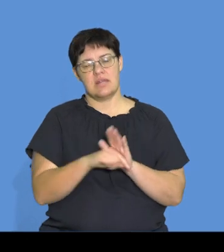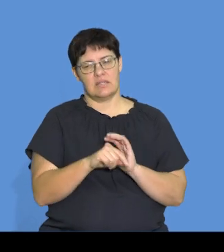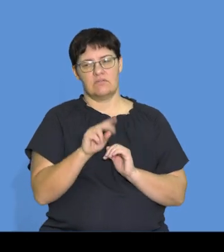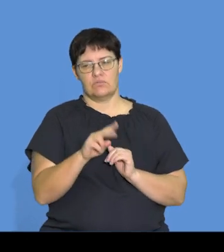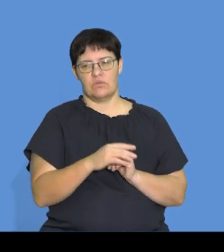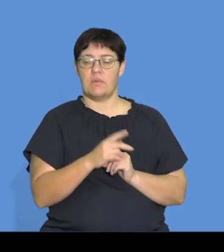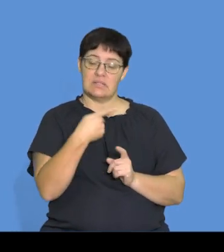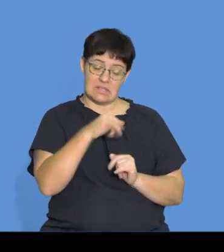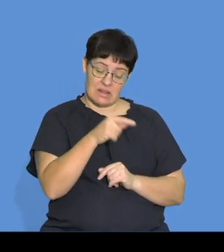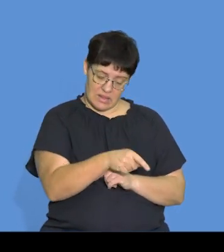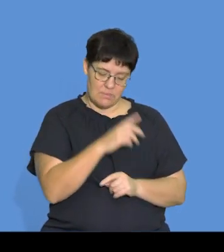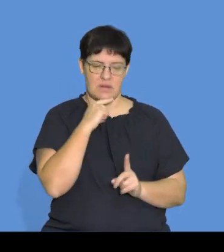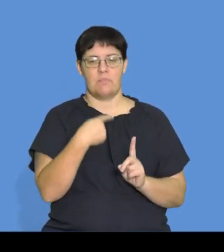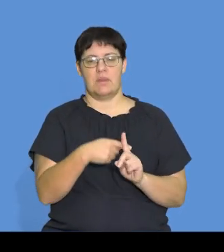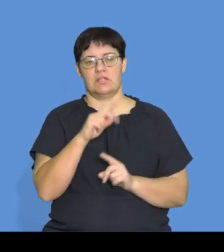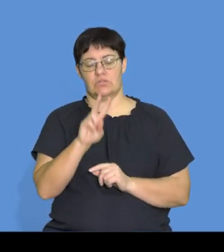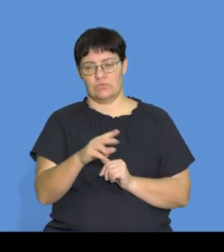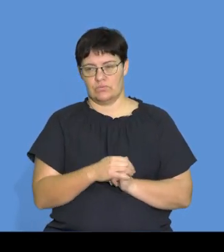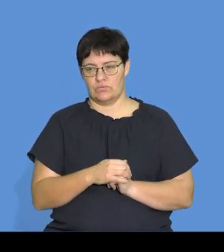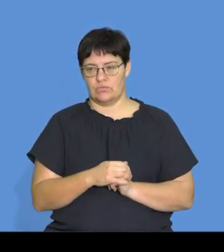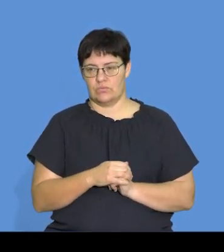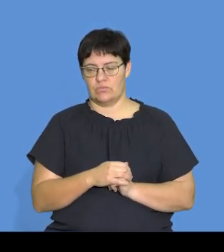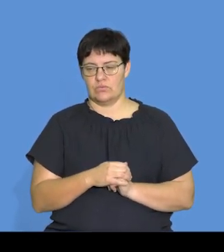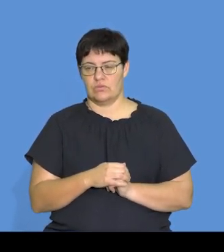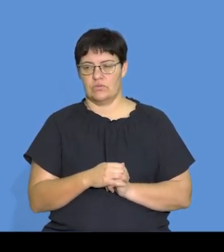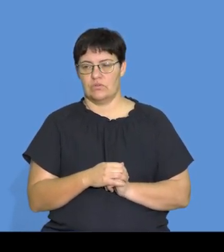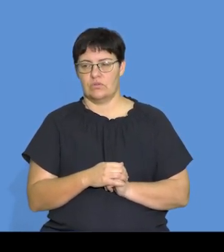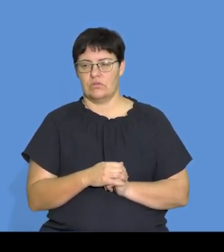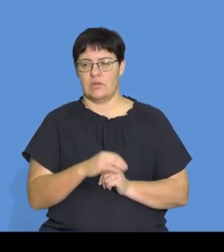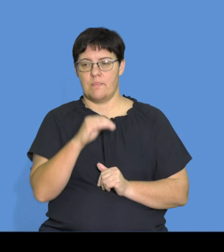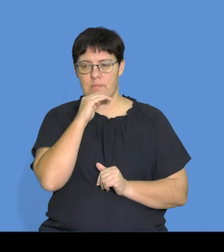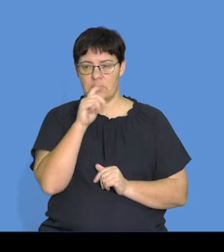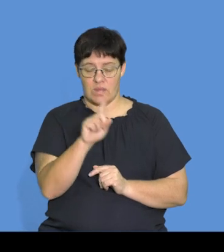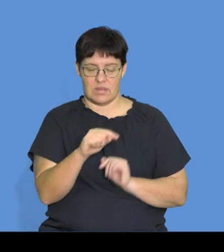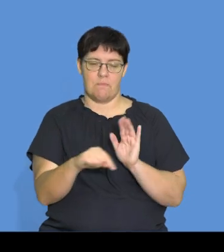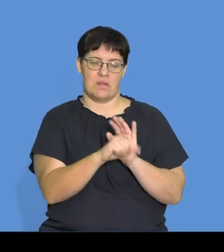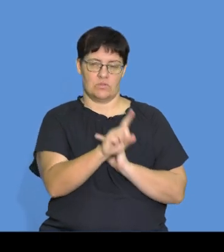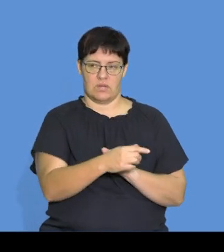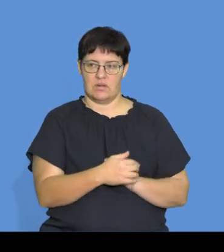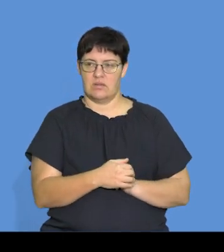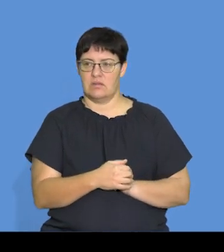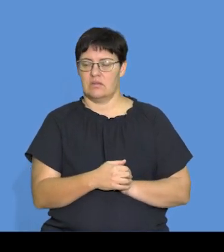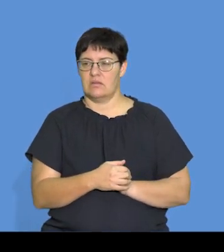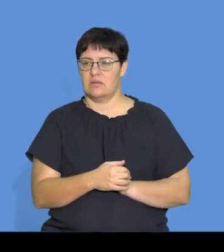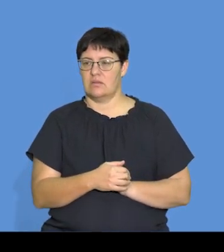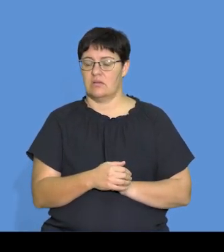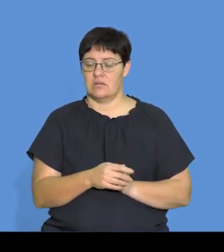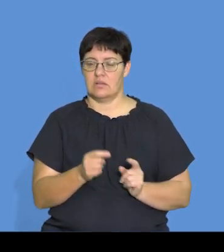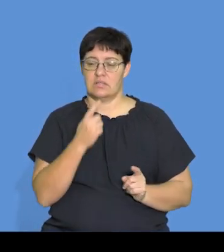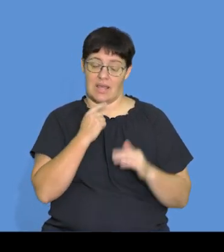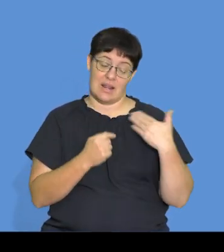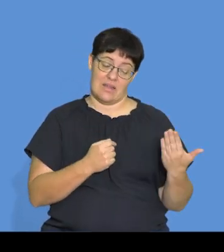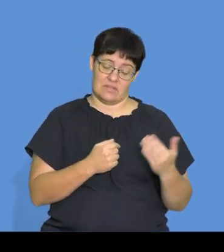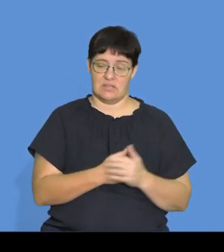still that negative, so it becomes plus 2, which is equals to minus 1. Then that's the left-hand side.